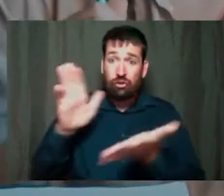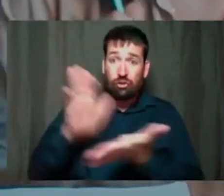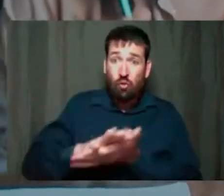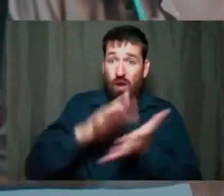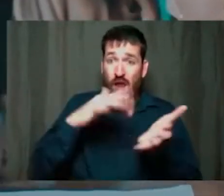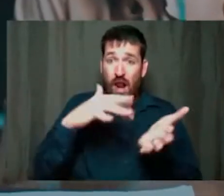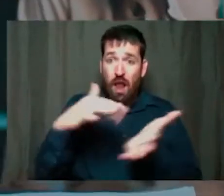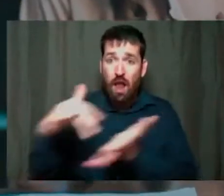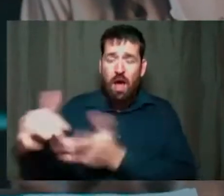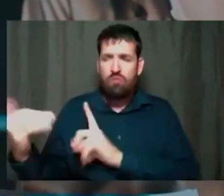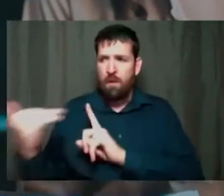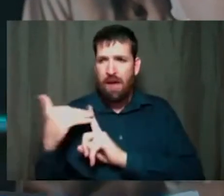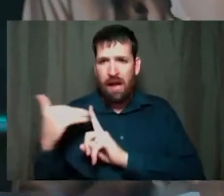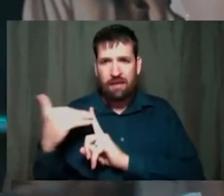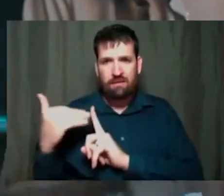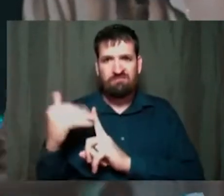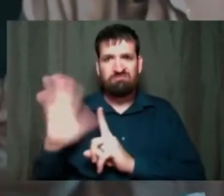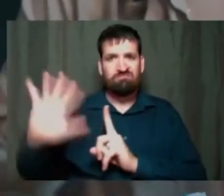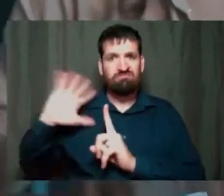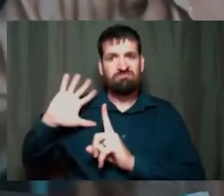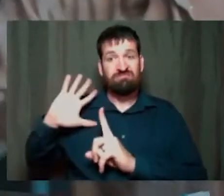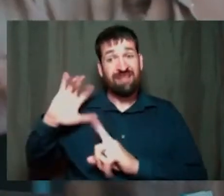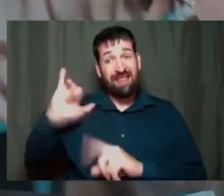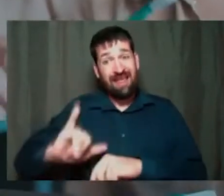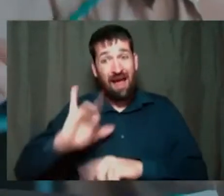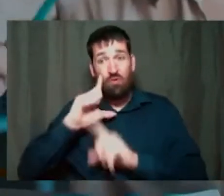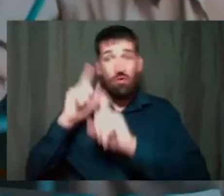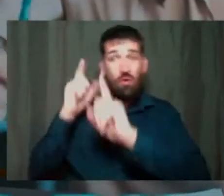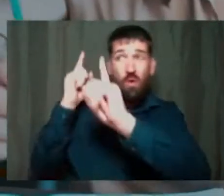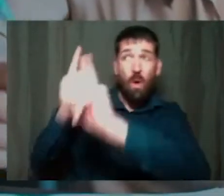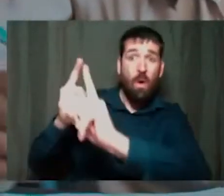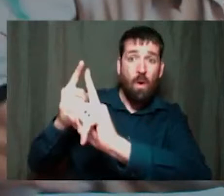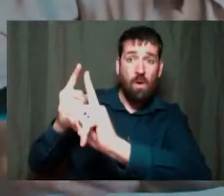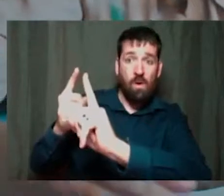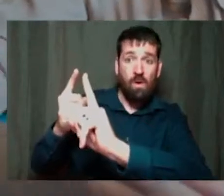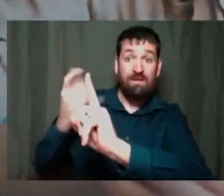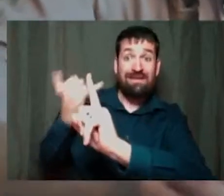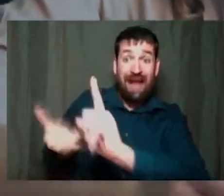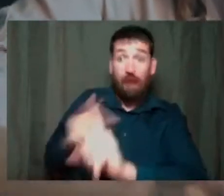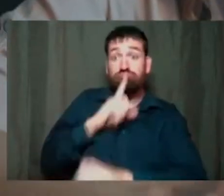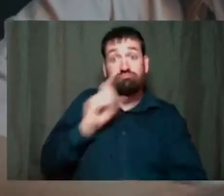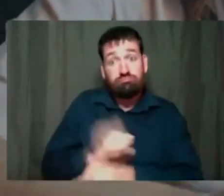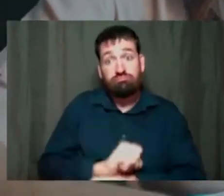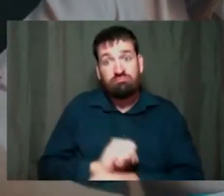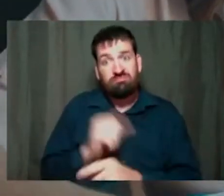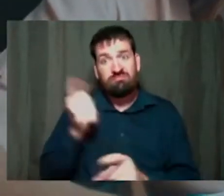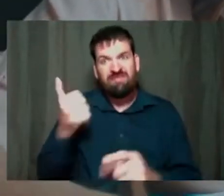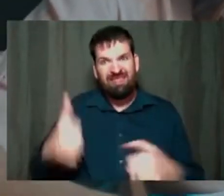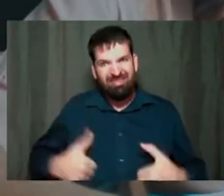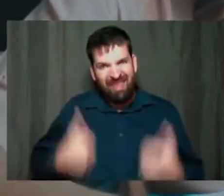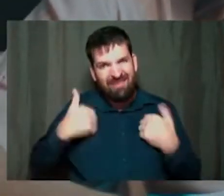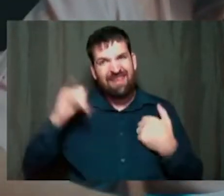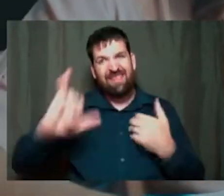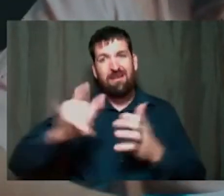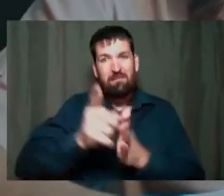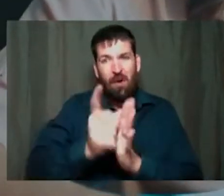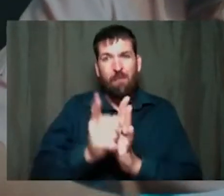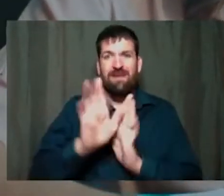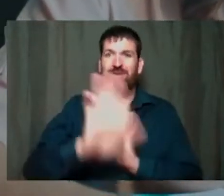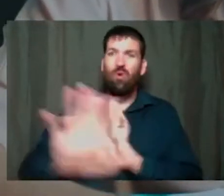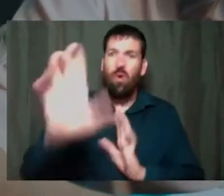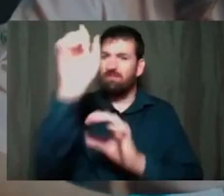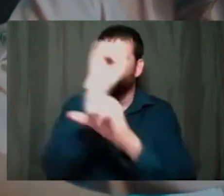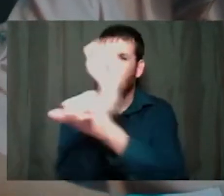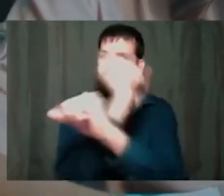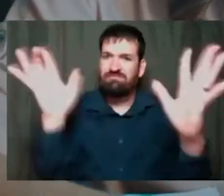yourself that there was a time at which this was your goal, and you are actually in your goal and living that moment. This is the vision you had for yourself.